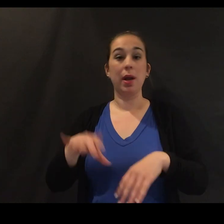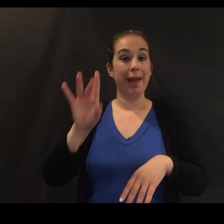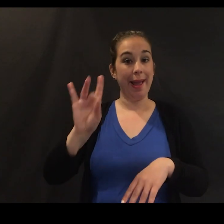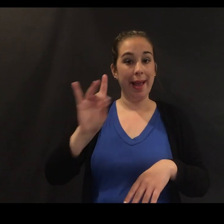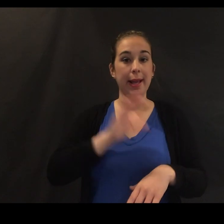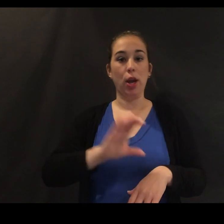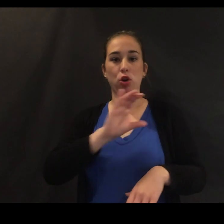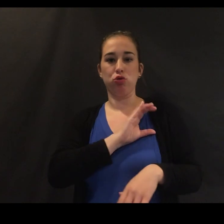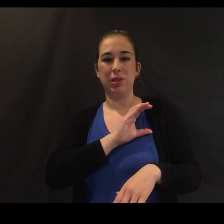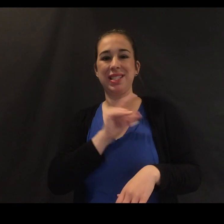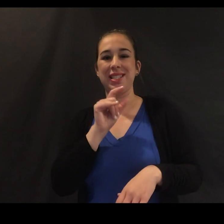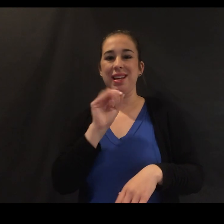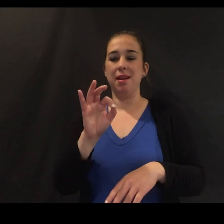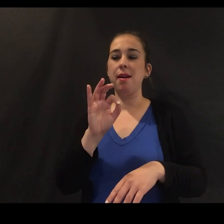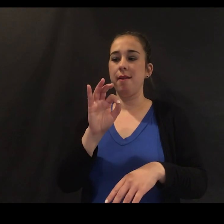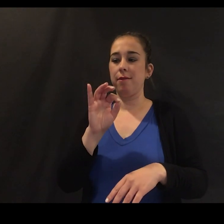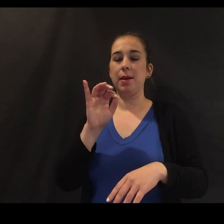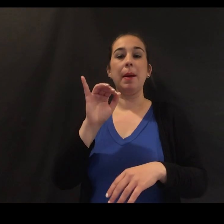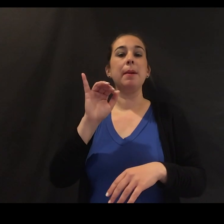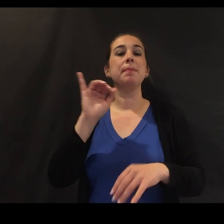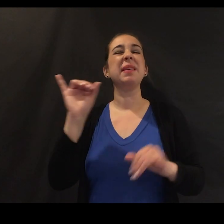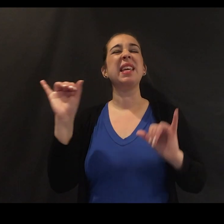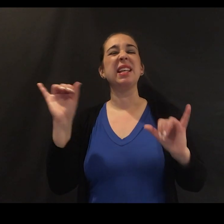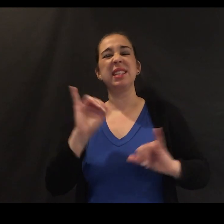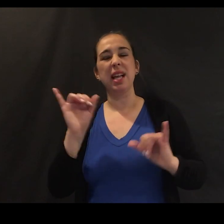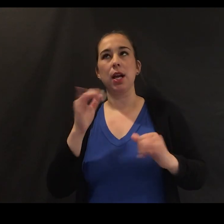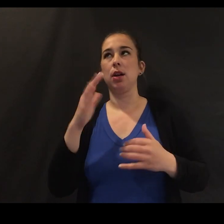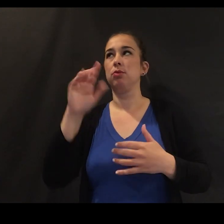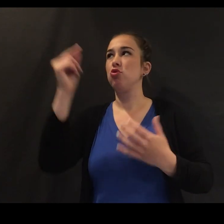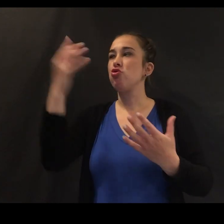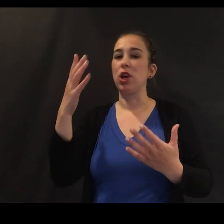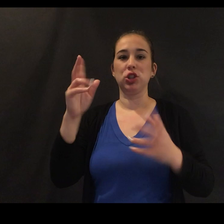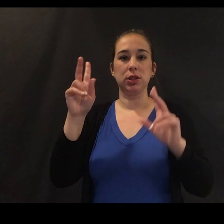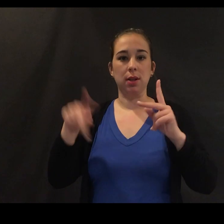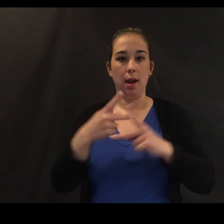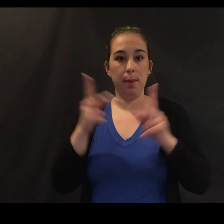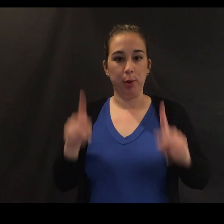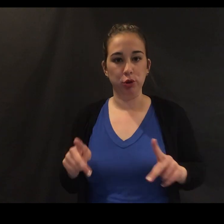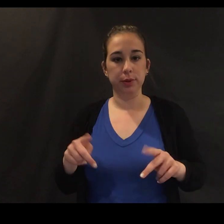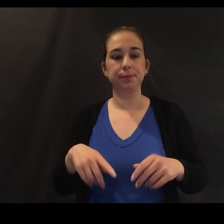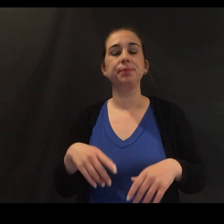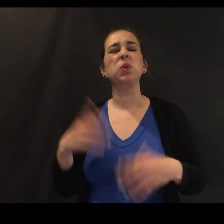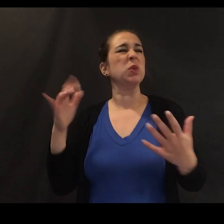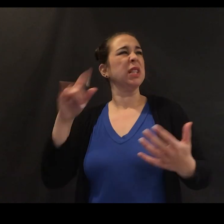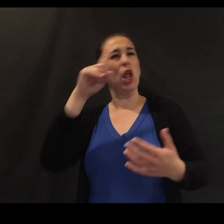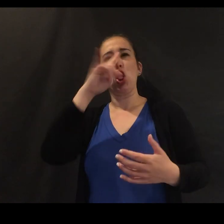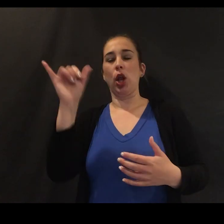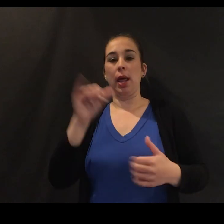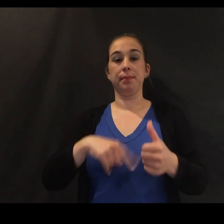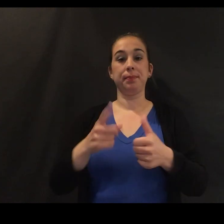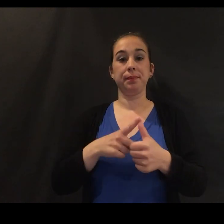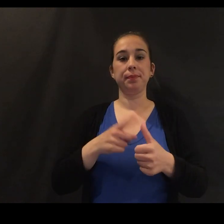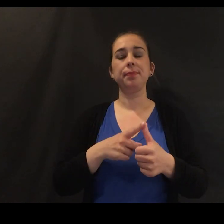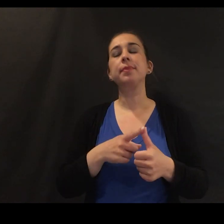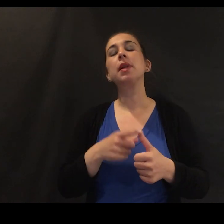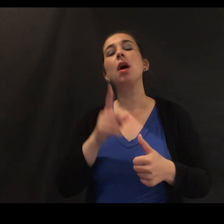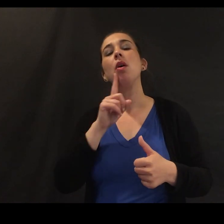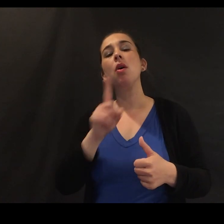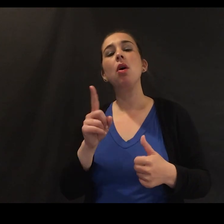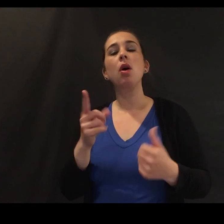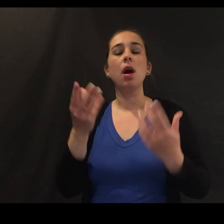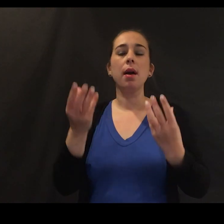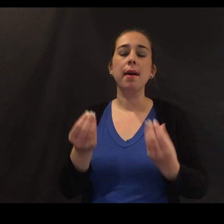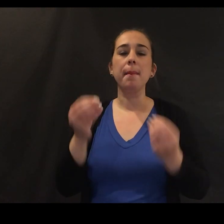this kind of person. What does a gracious person look like? Number one tonight, they are compassionate to